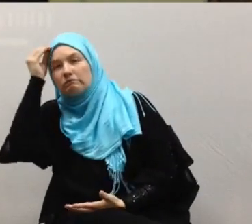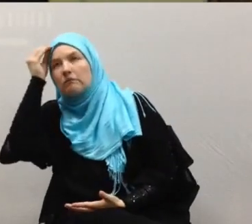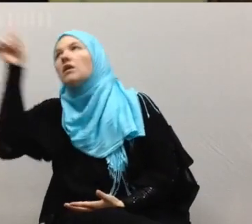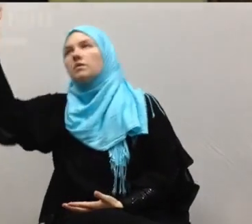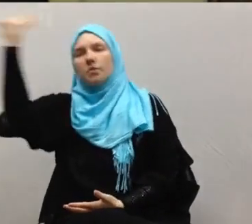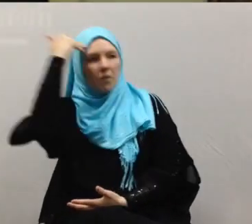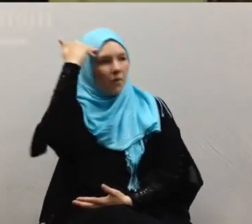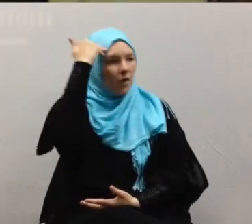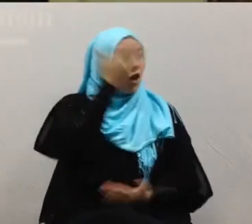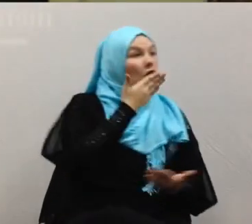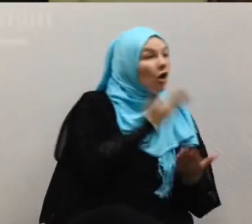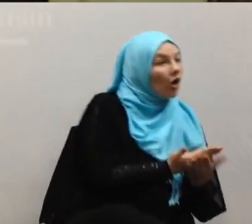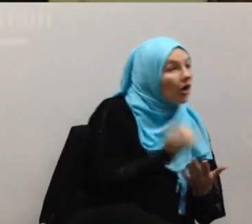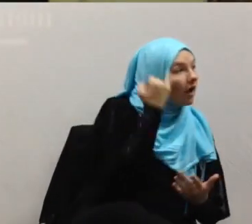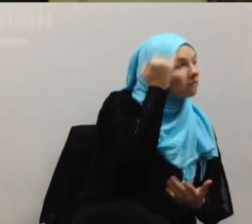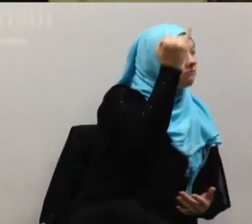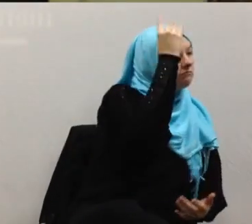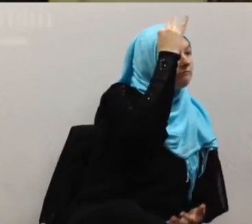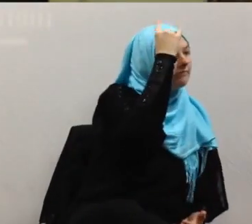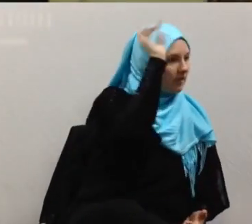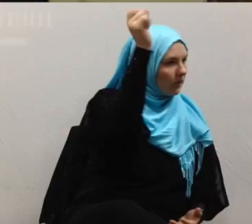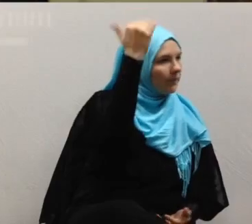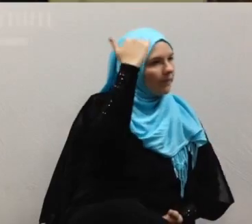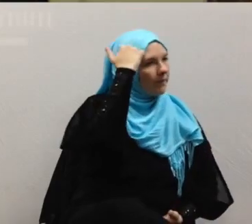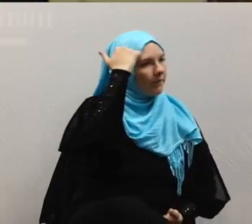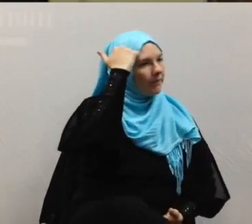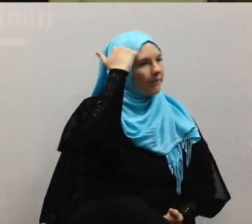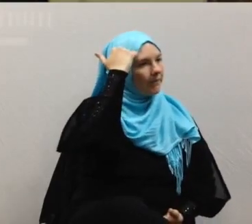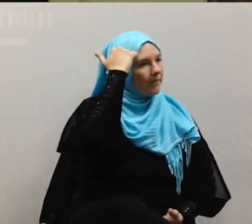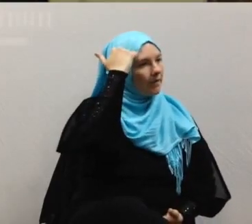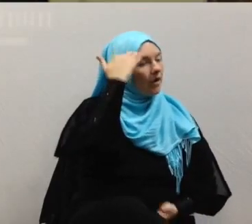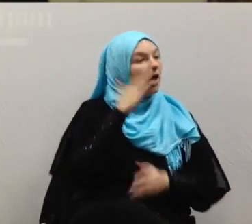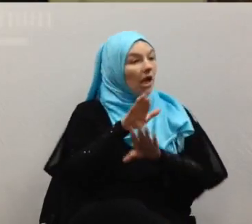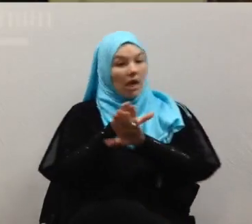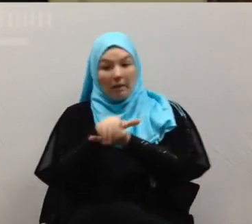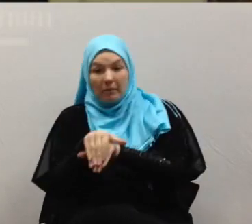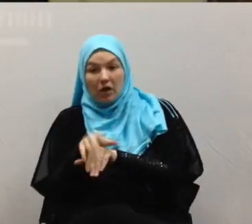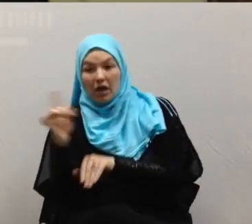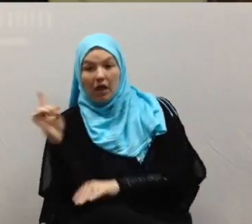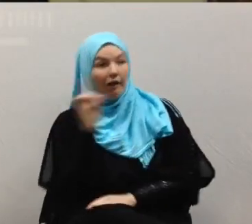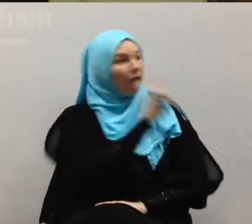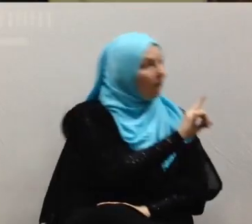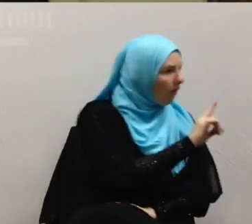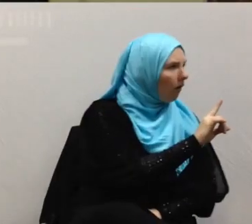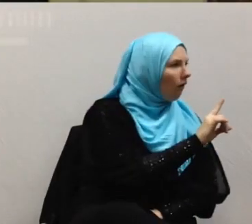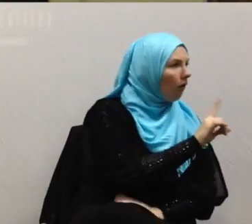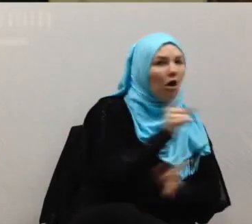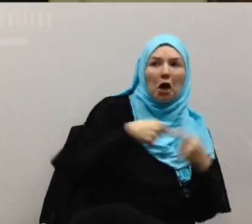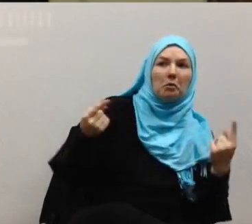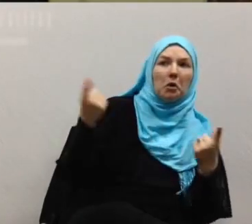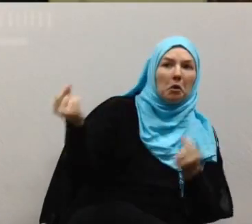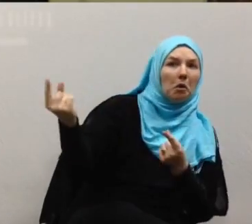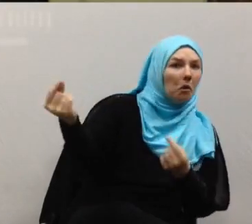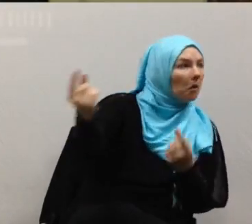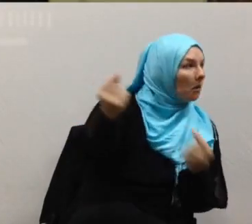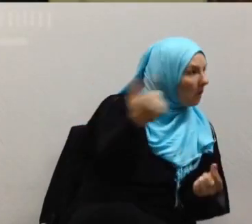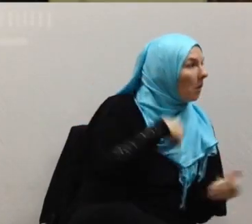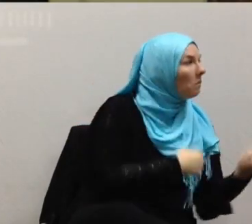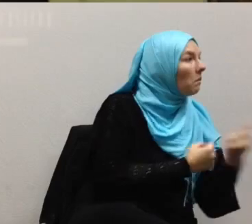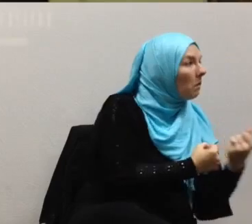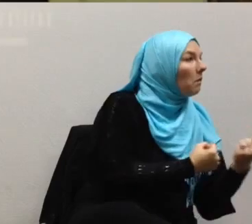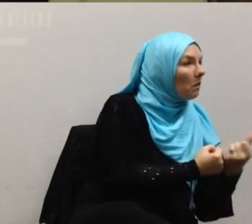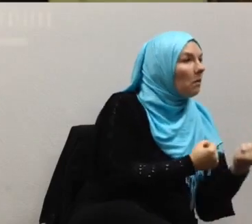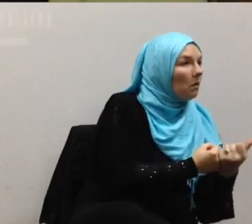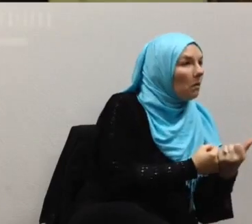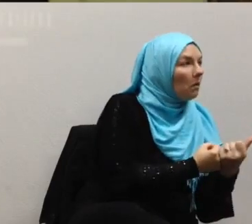talks to the Muslim community and says, I am with you, your enemies are doing this and this and this, in deceit, trying to convince